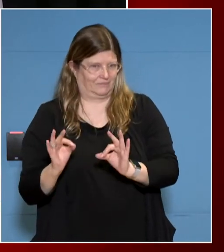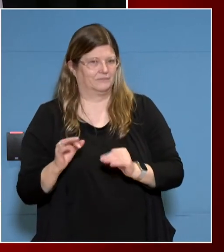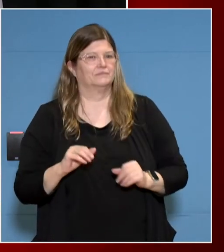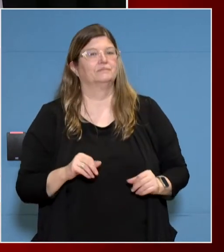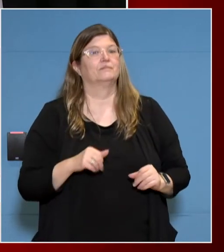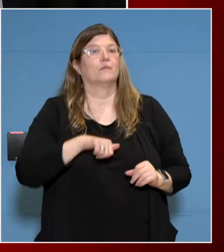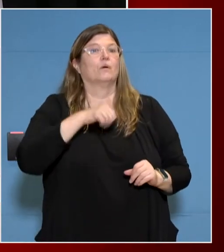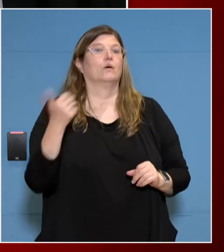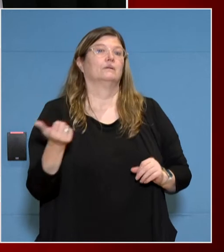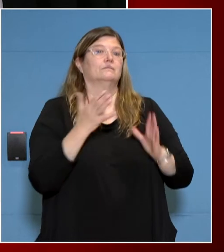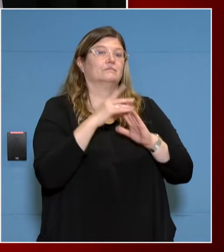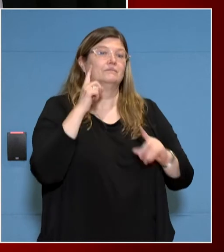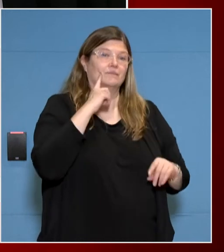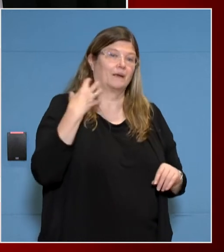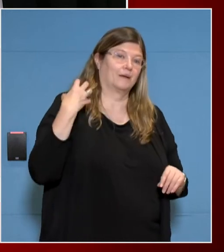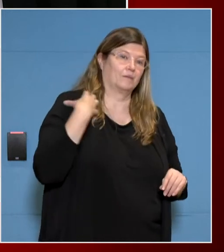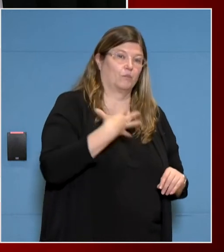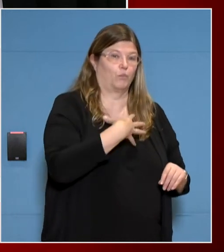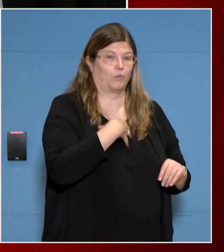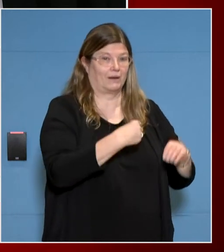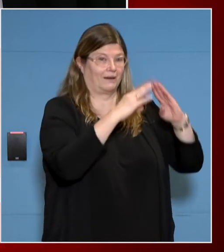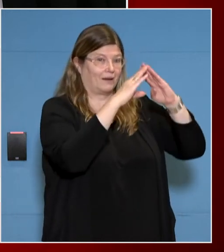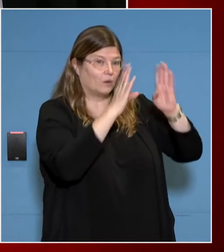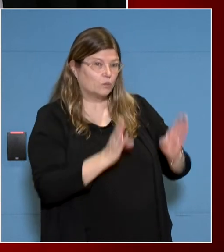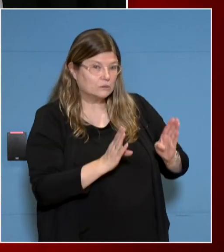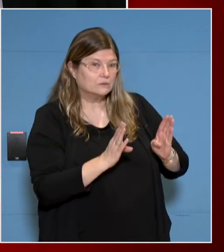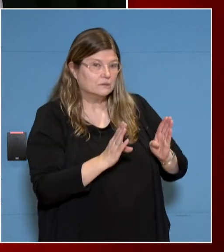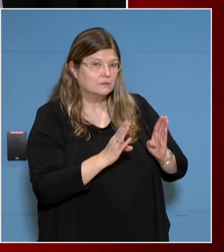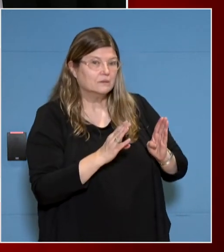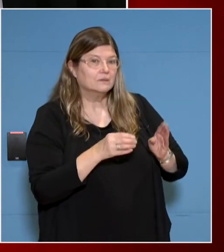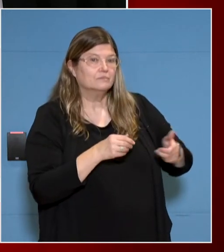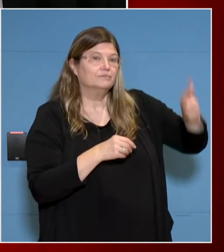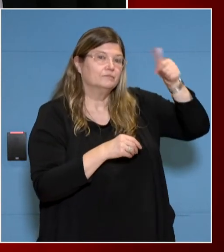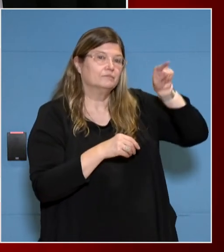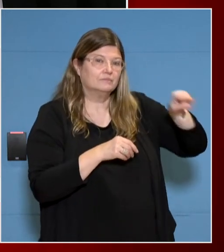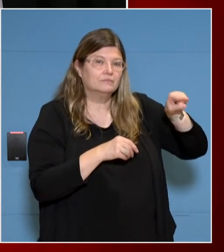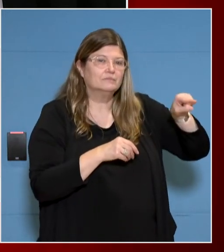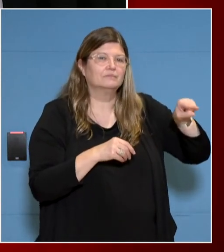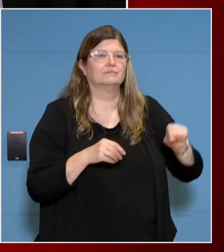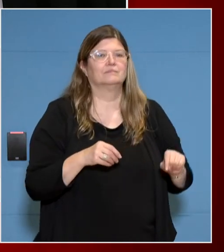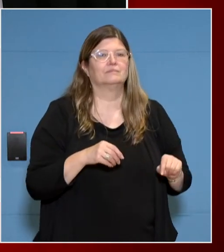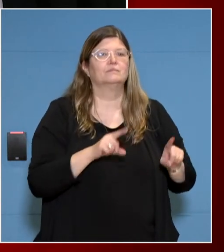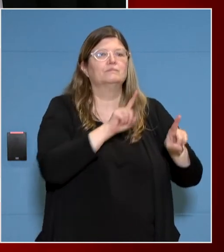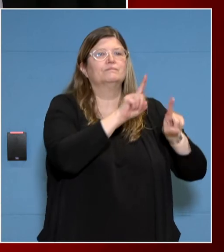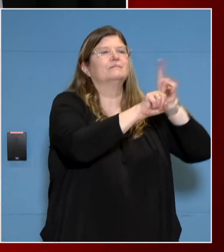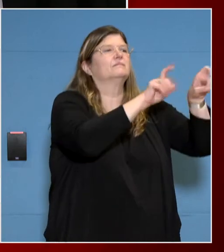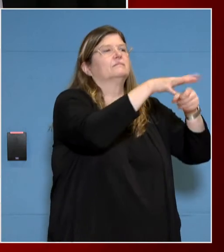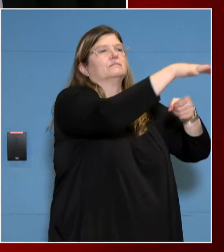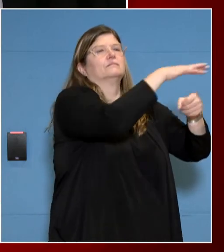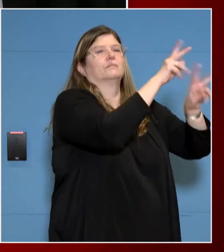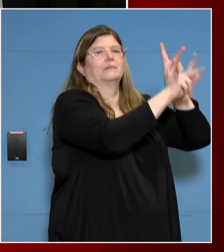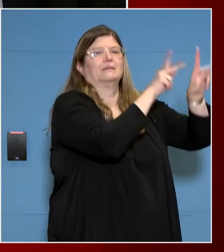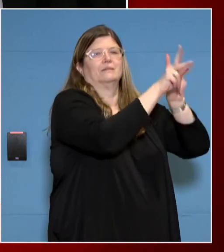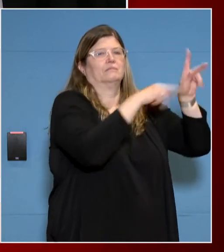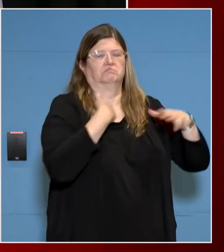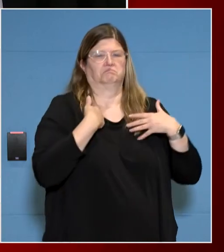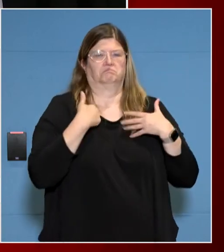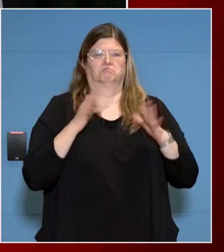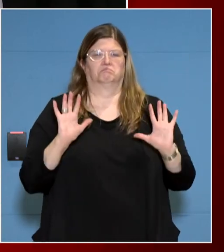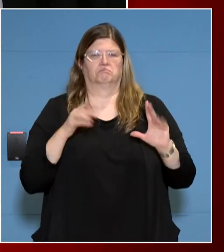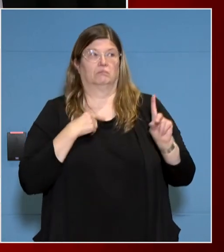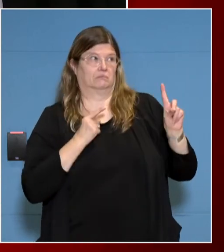or for the White House, we'd have to, direct those questions to those relevant federal authorities. But we have